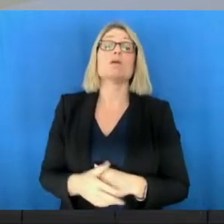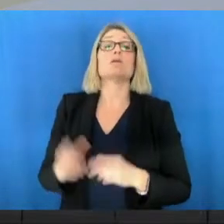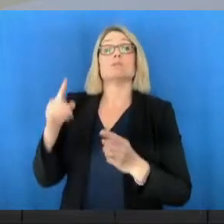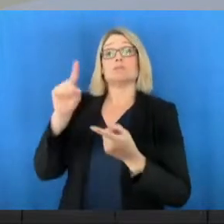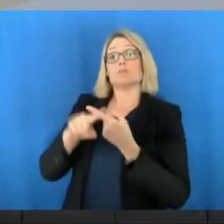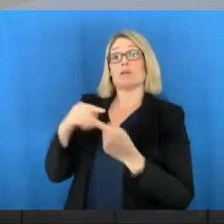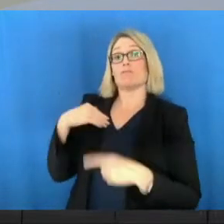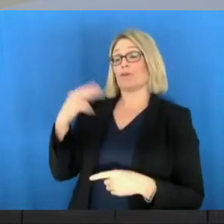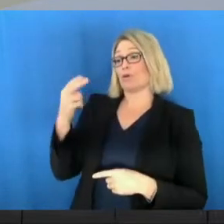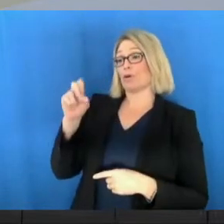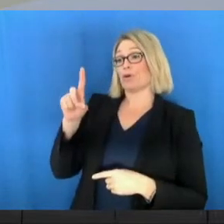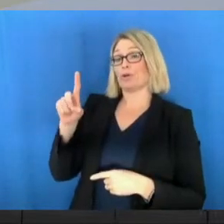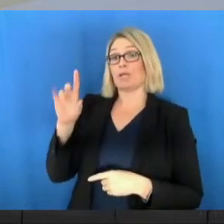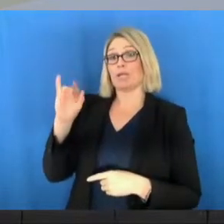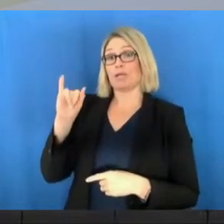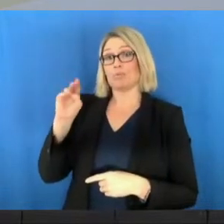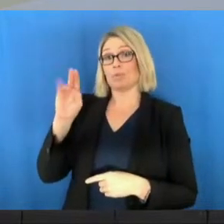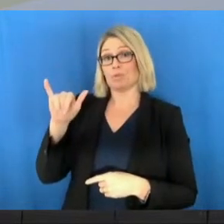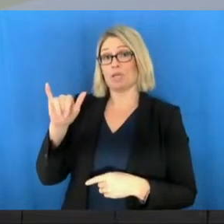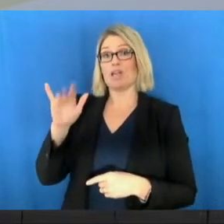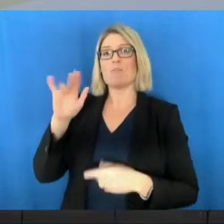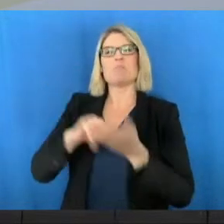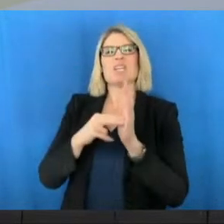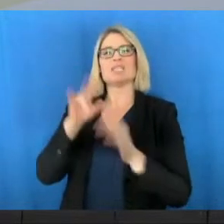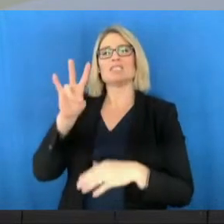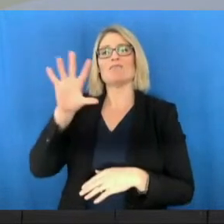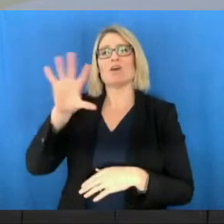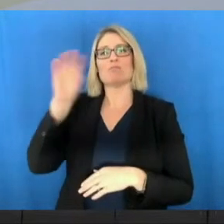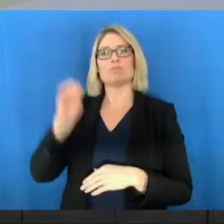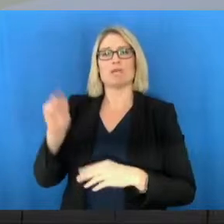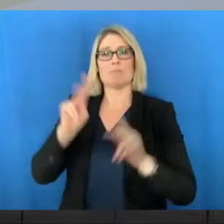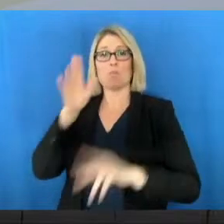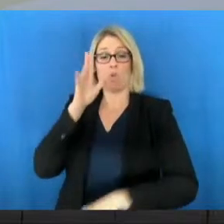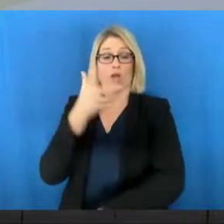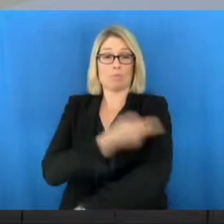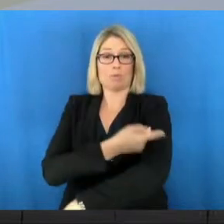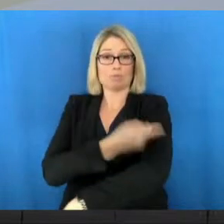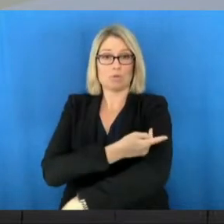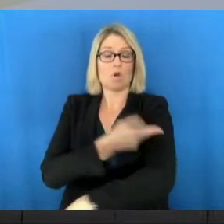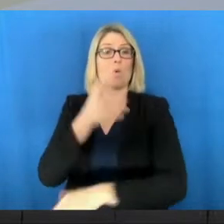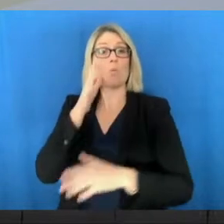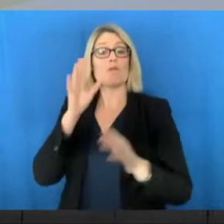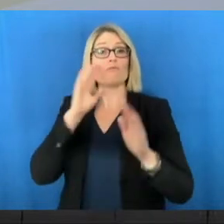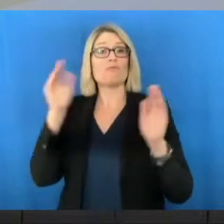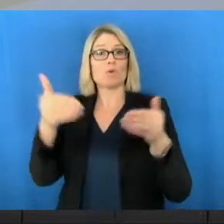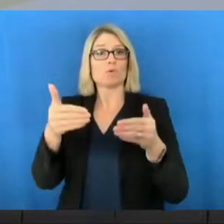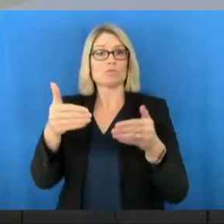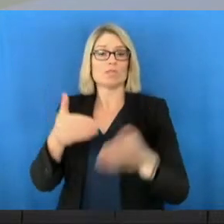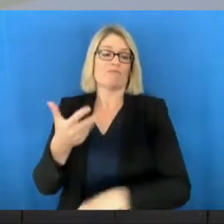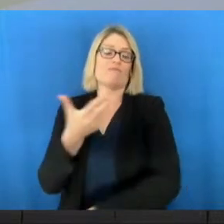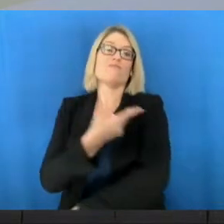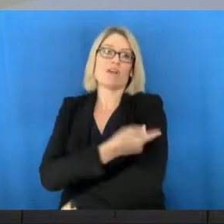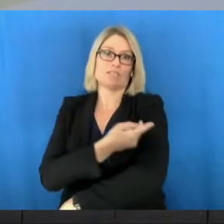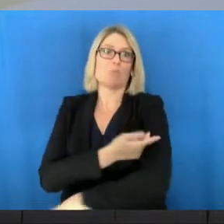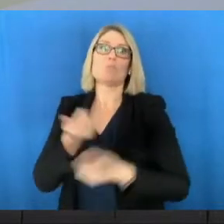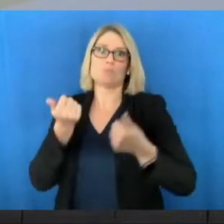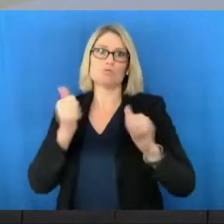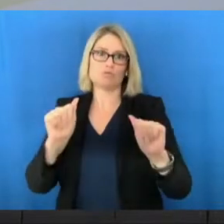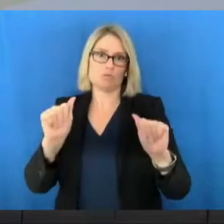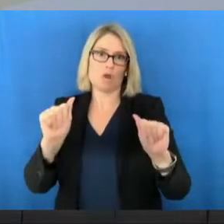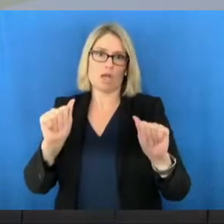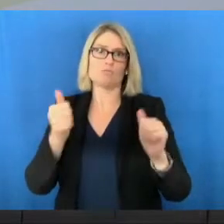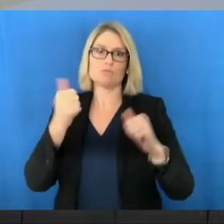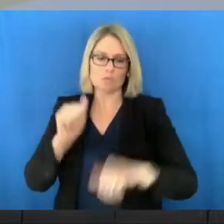least 75% of our population is immunized, we will continue to focus on vaccinating as many people as we